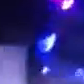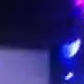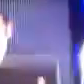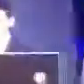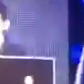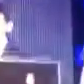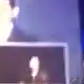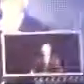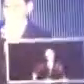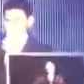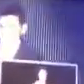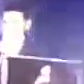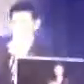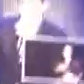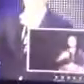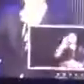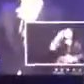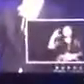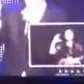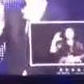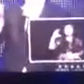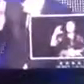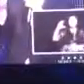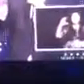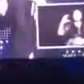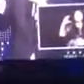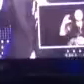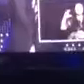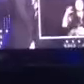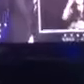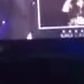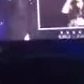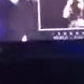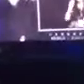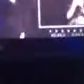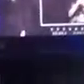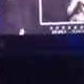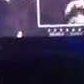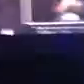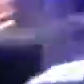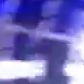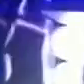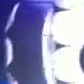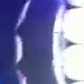Thank you, Mr. Bernie. Mr. Justin and everybody.